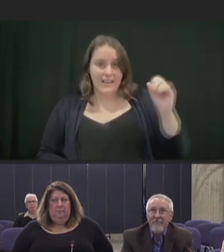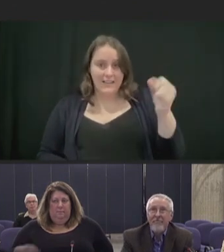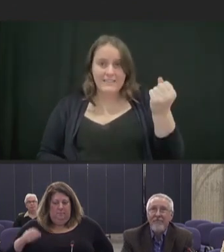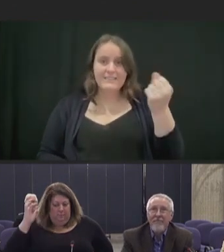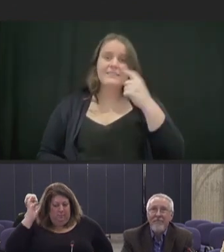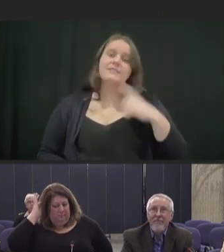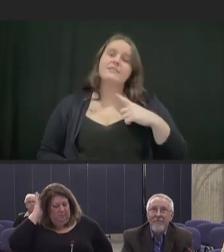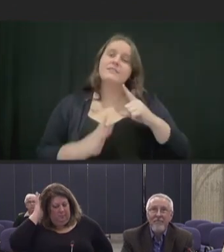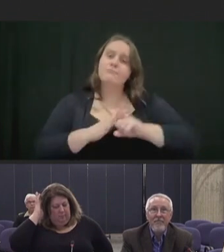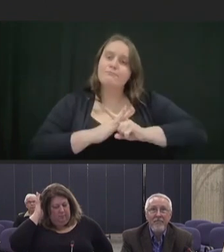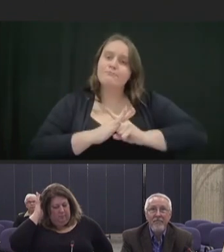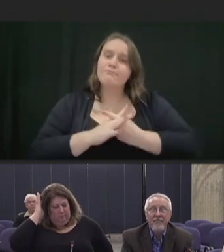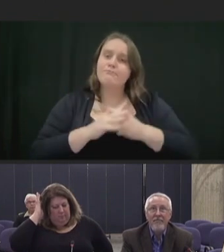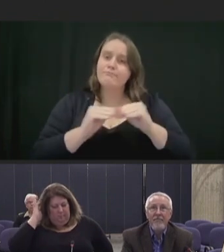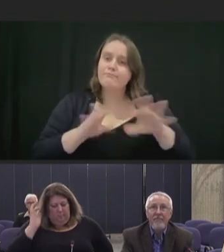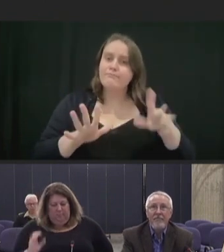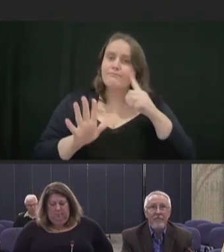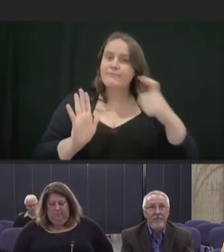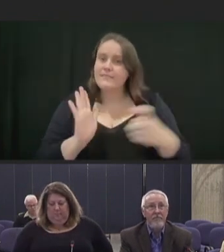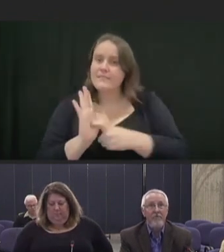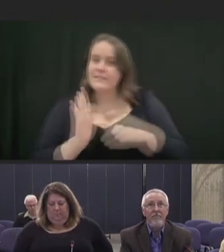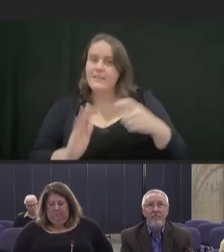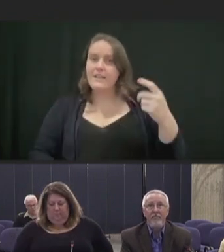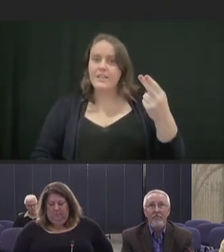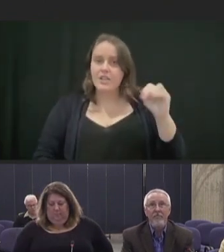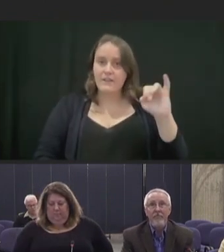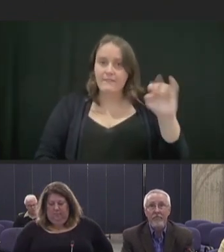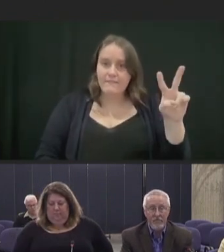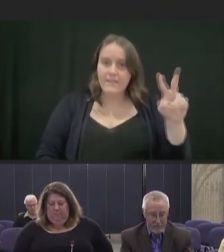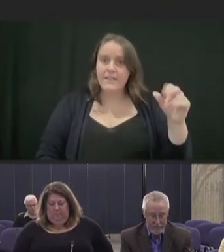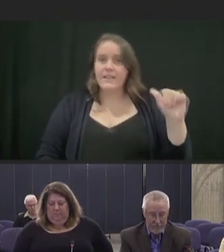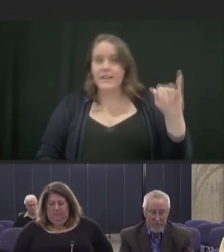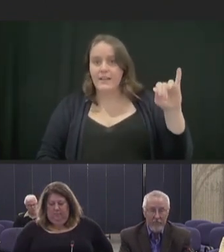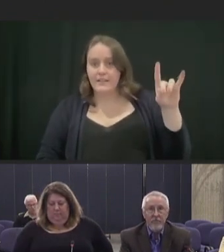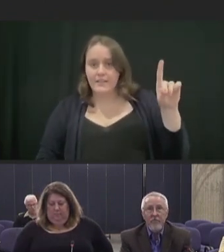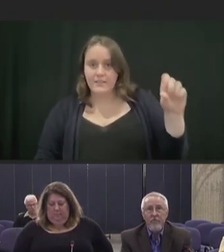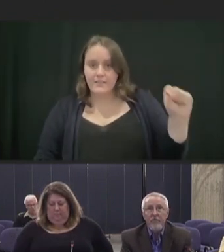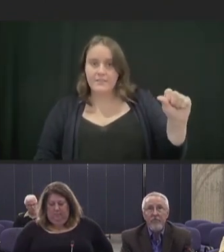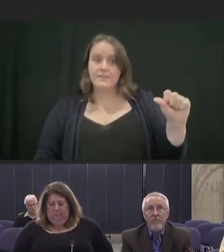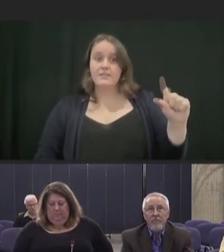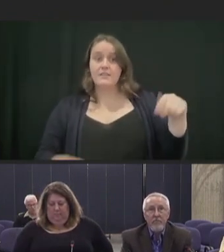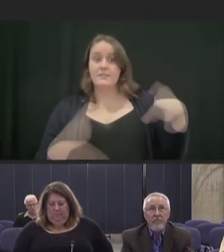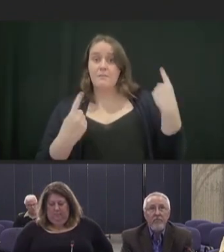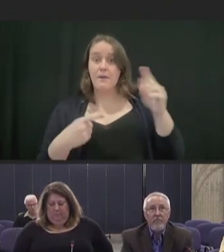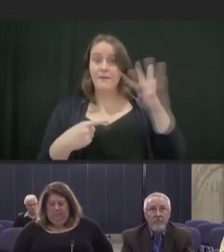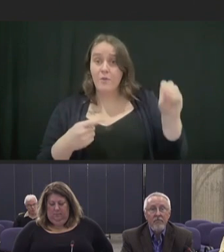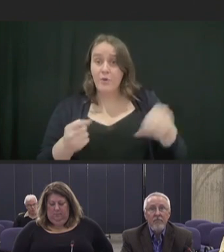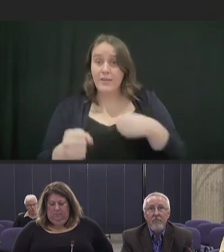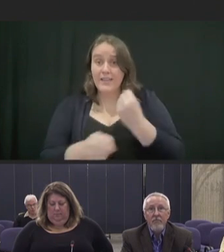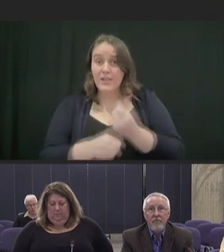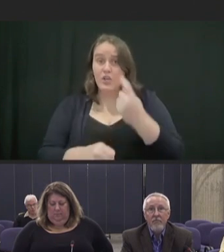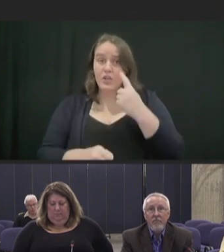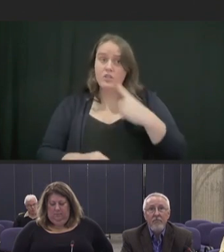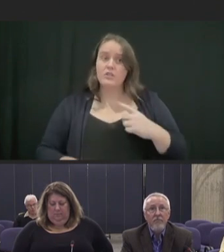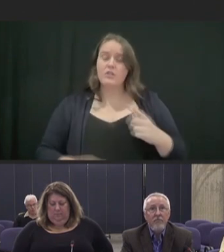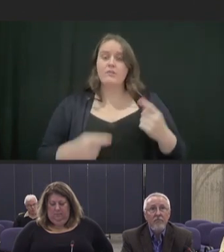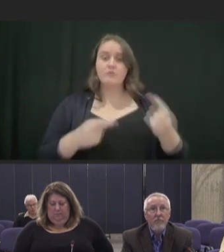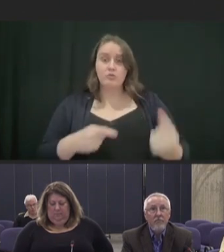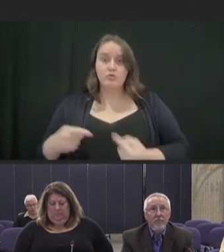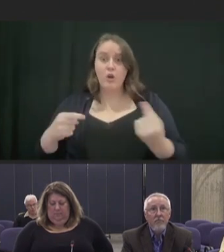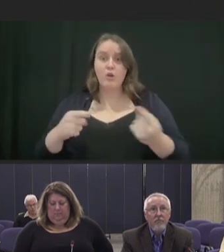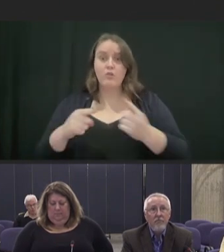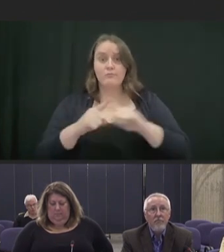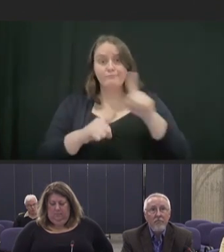40 years, we have struggled and made strides toward HIV, an HIV vaccine. I'll provide a brief introduction so